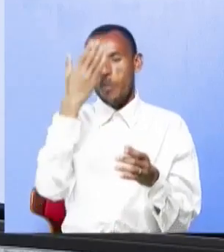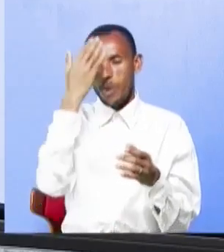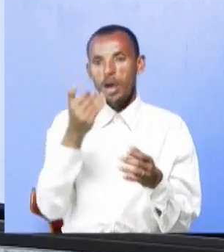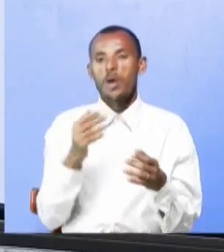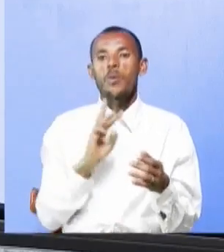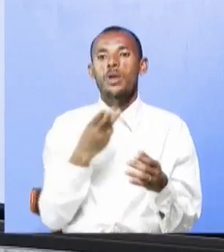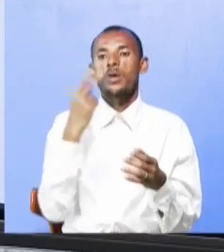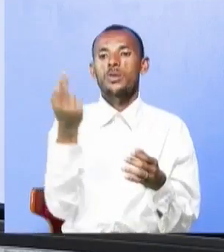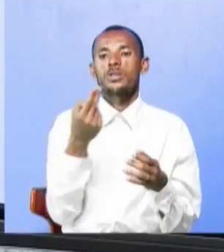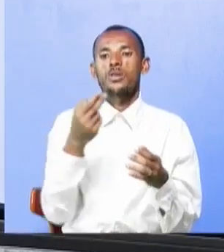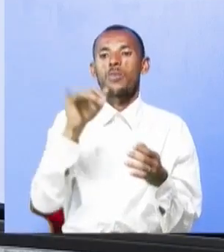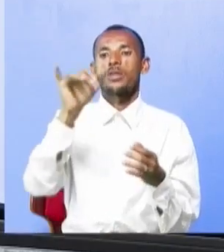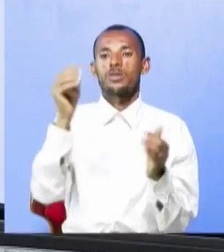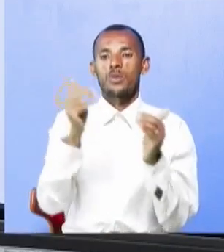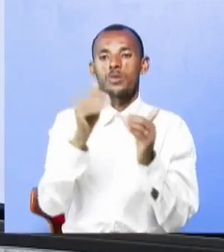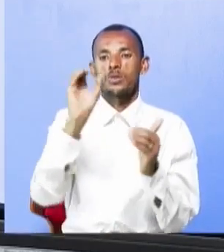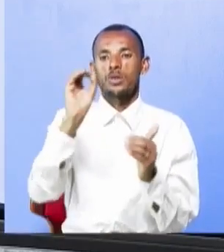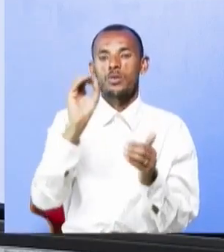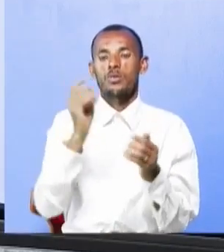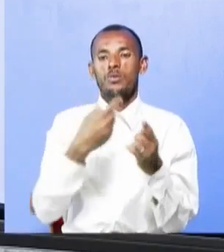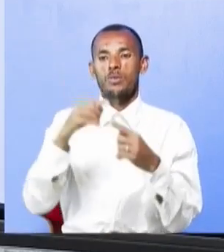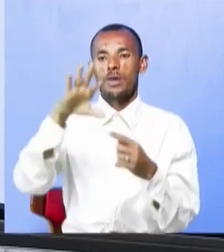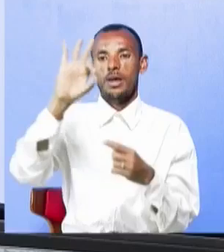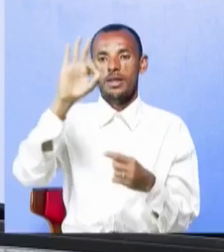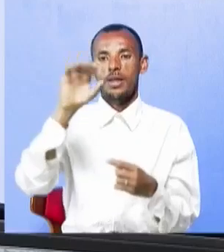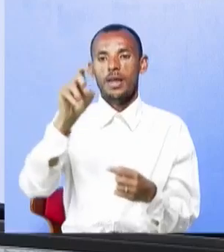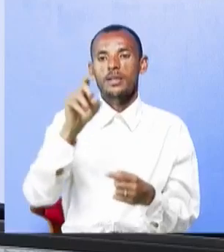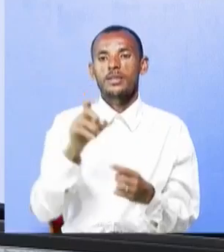is equals to 0 to find the x-intercept?